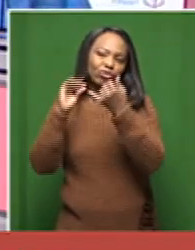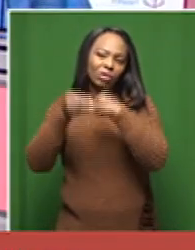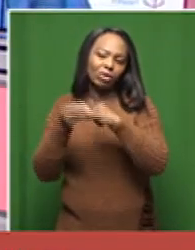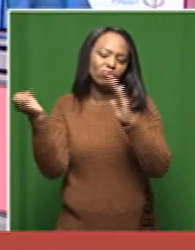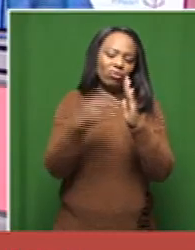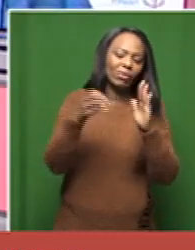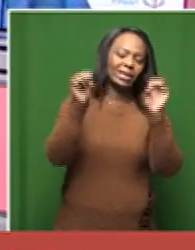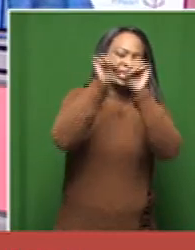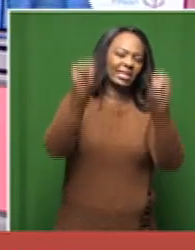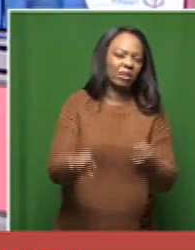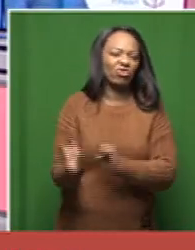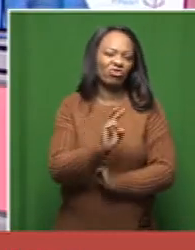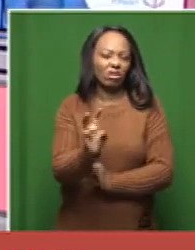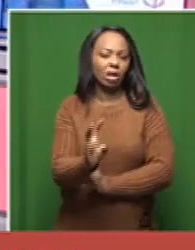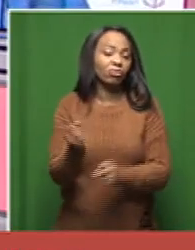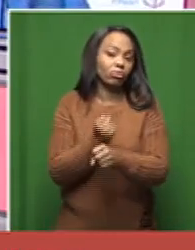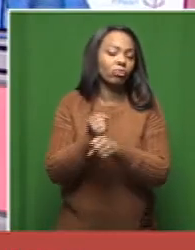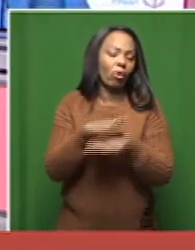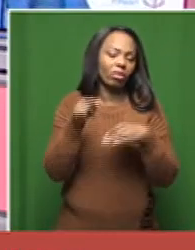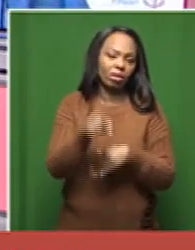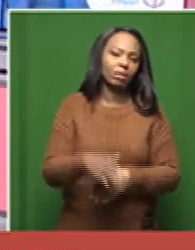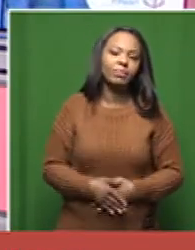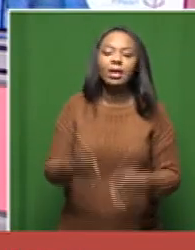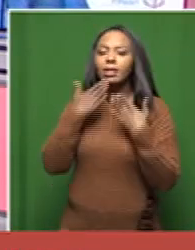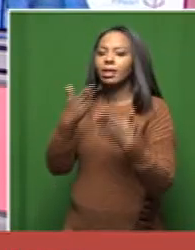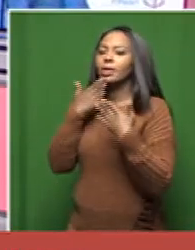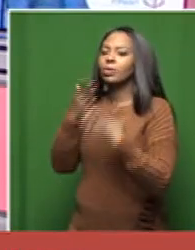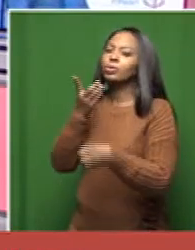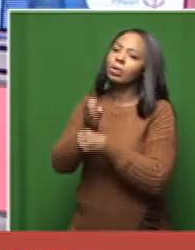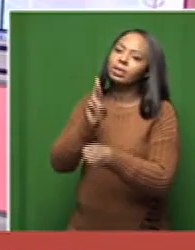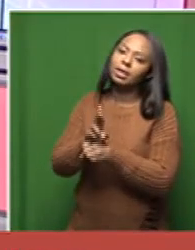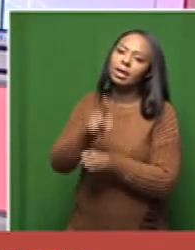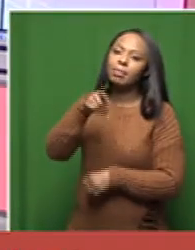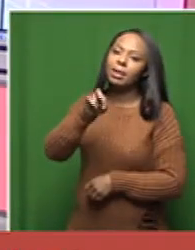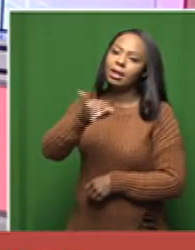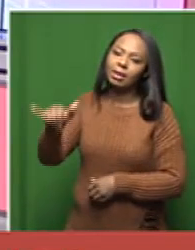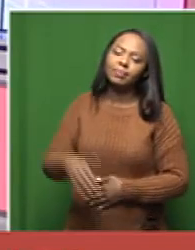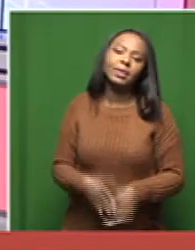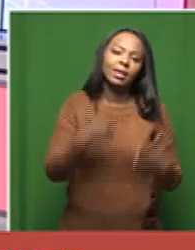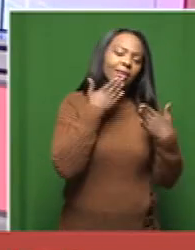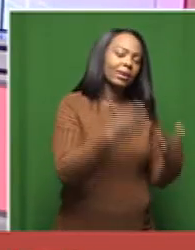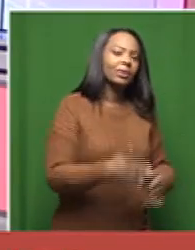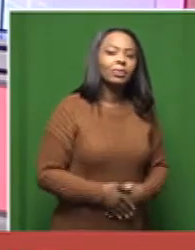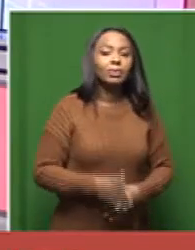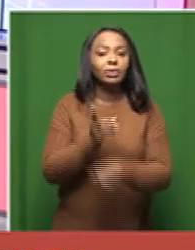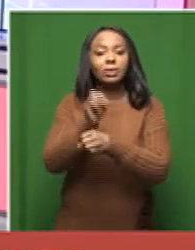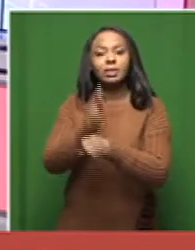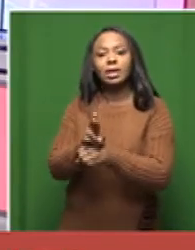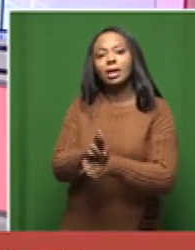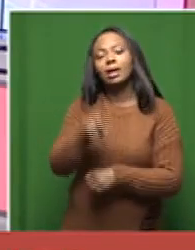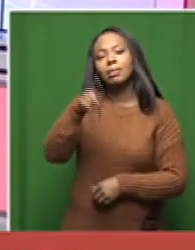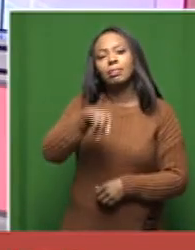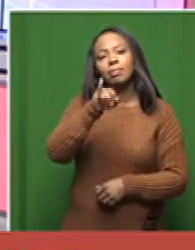very, very much indeed for their update. Thank you. Thank you, Peter. Okay, nice. Thanks. That was Dr. Anban Pillay,